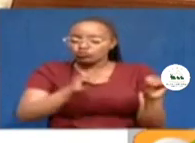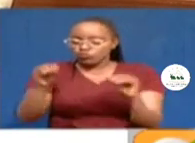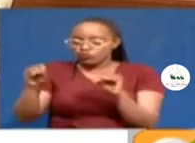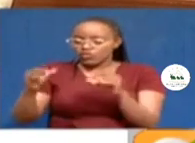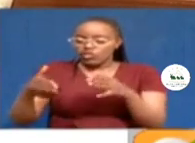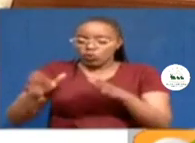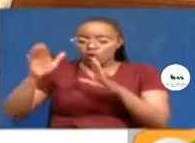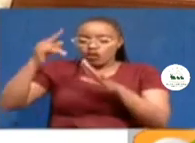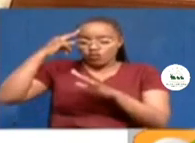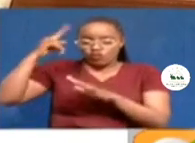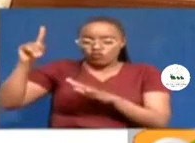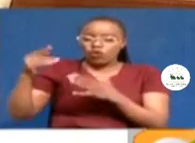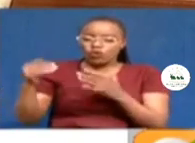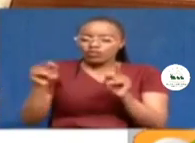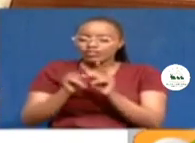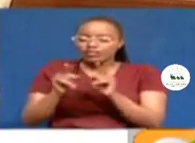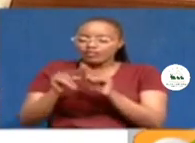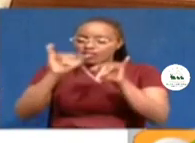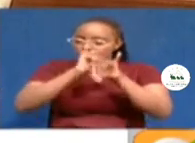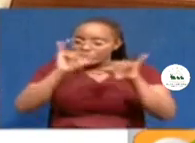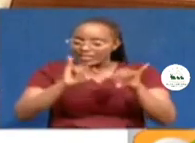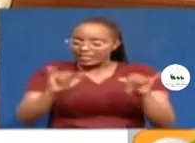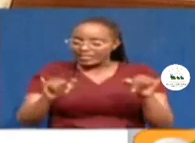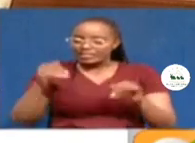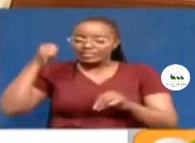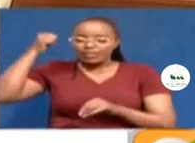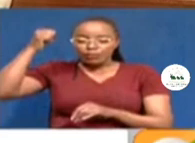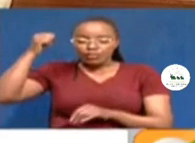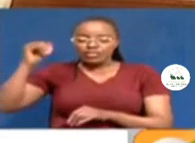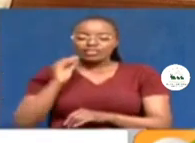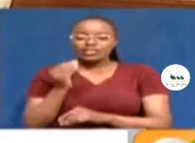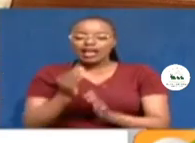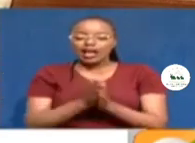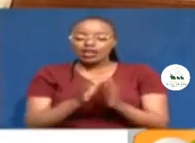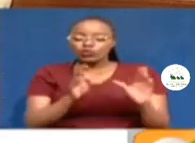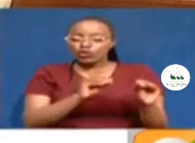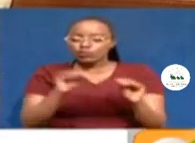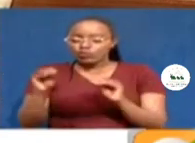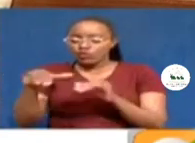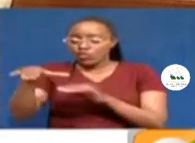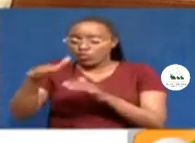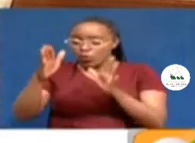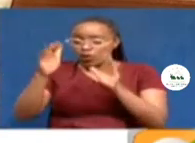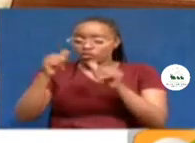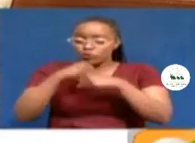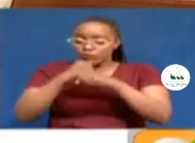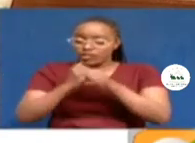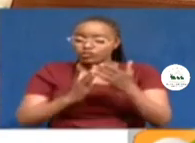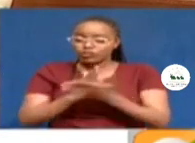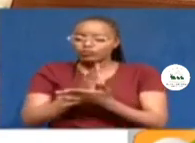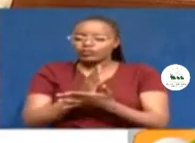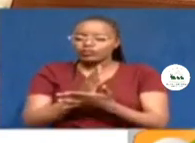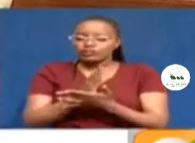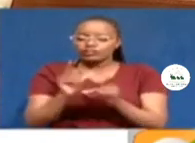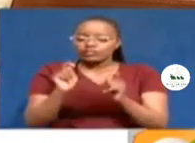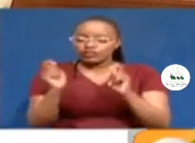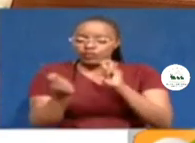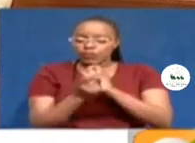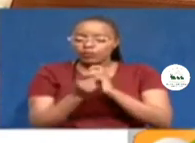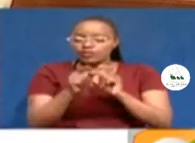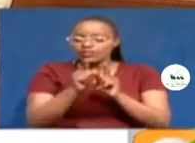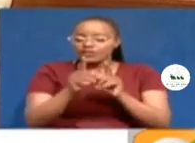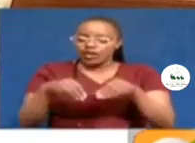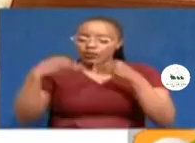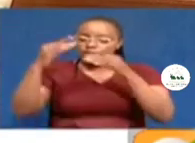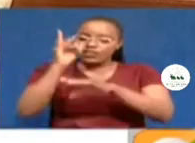the direction of sanitizing our politics. We must move in the direction of ensuring that we re-inject